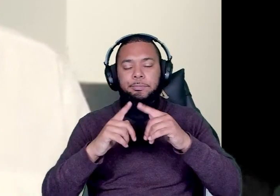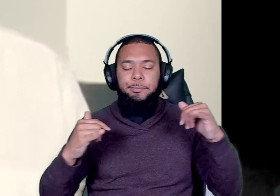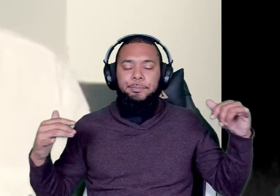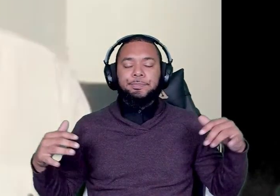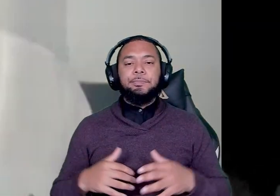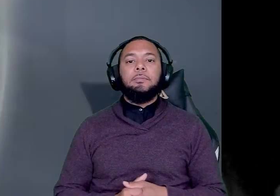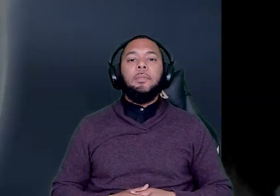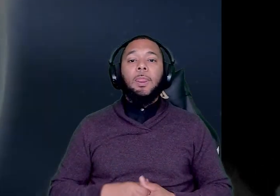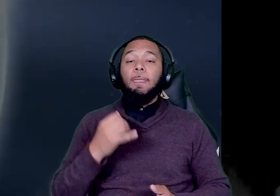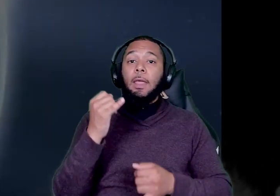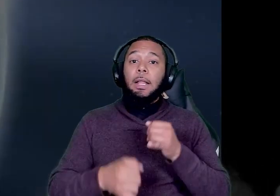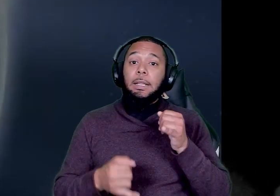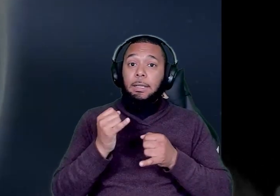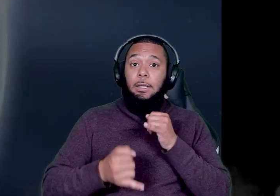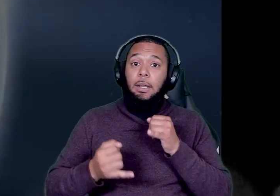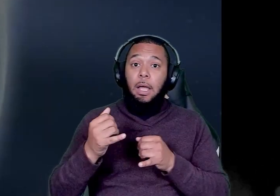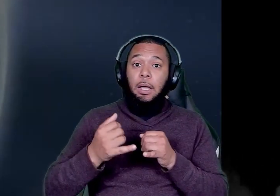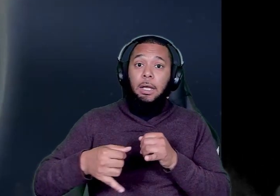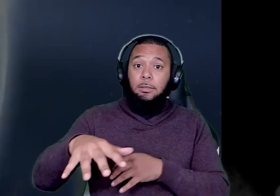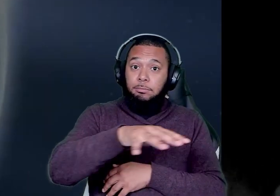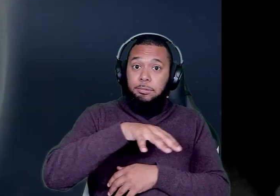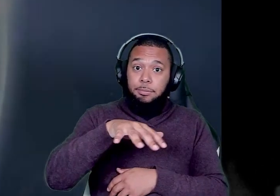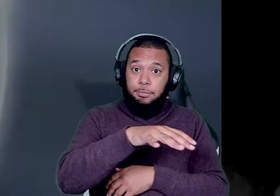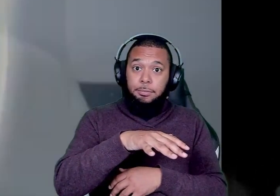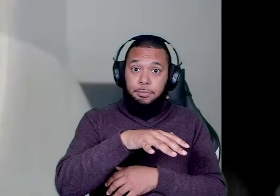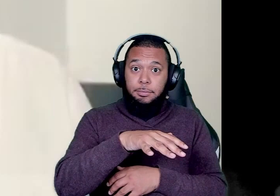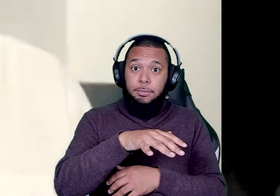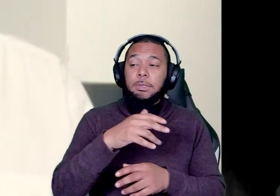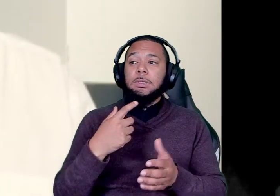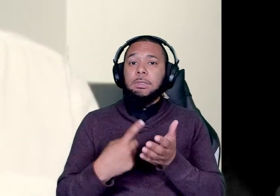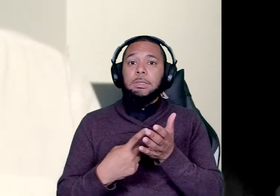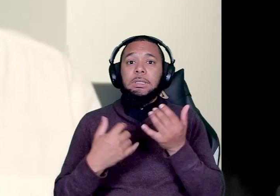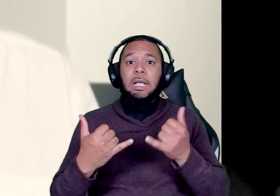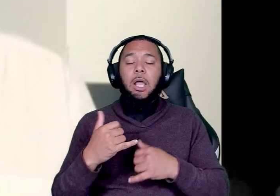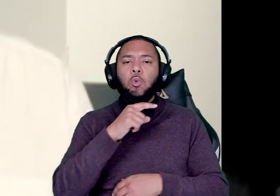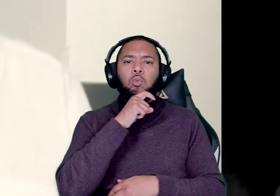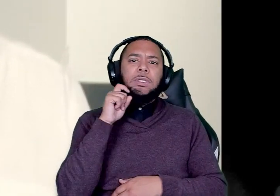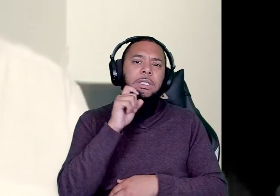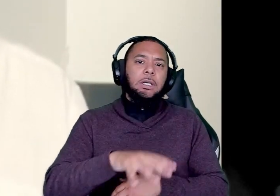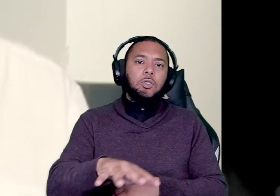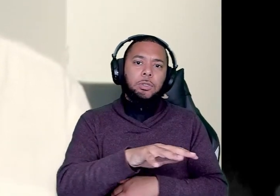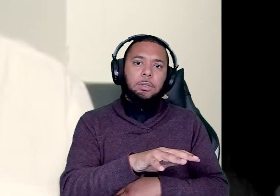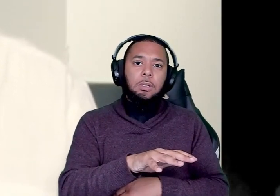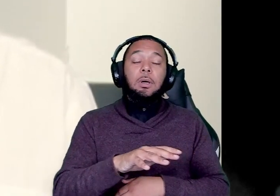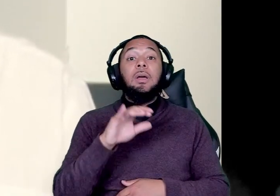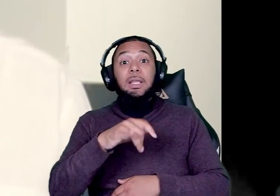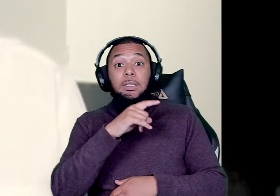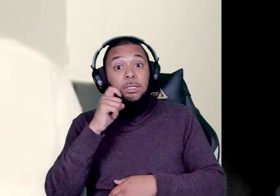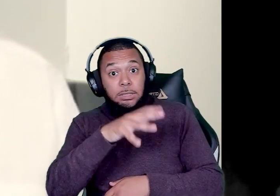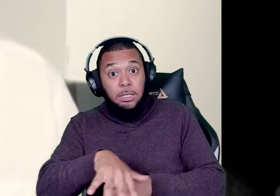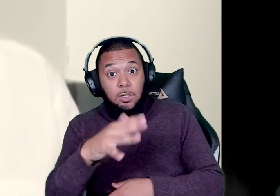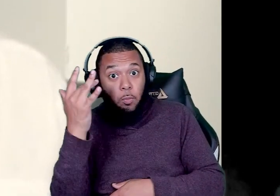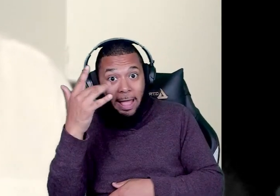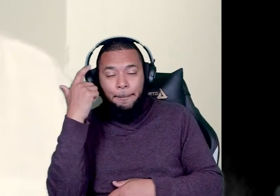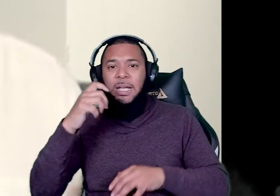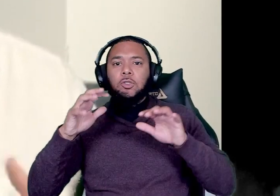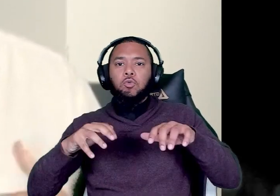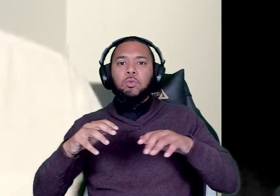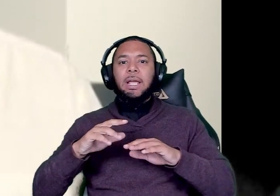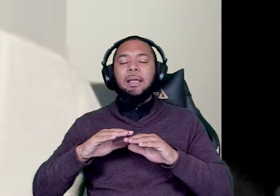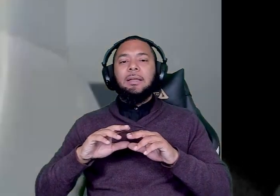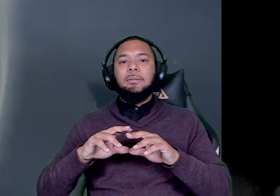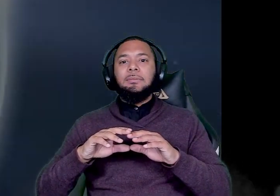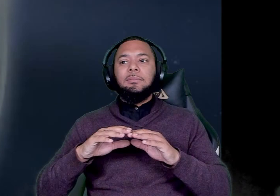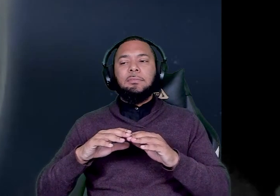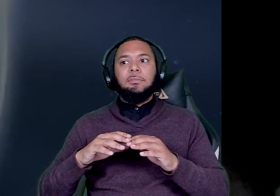Last biome we'll talk about right now is the desert. And the desert is a desert, like we said earlier, because of the lack of rainfall. Rainfall here, temperature range